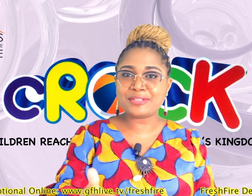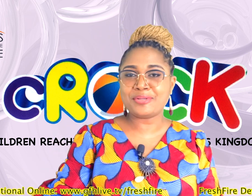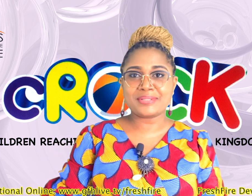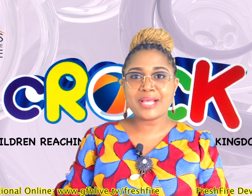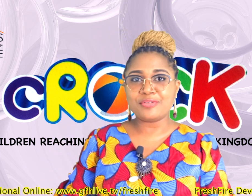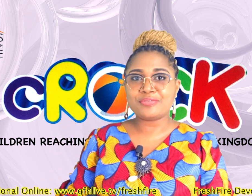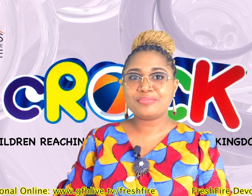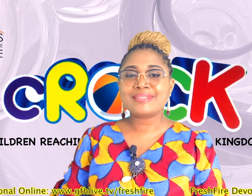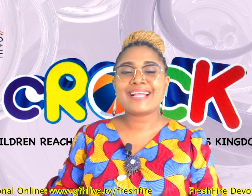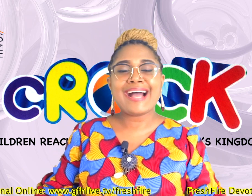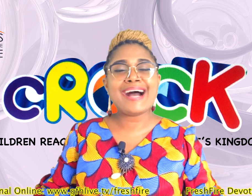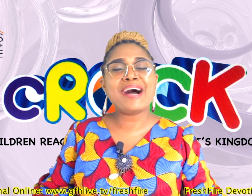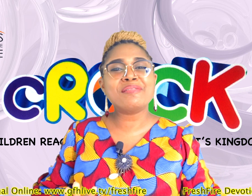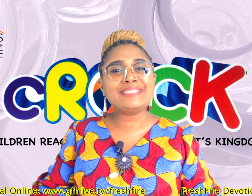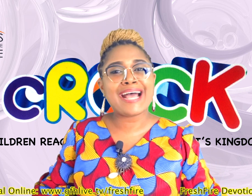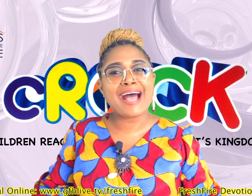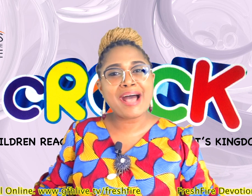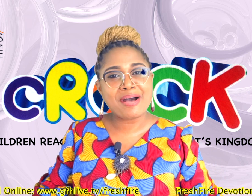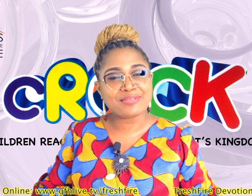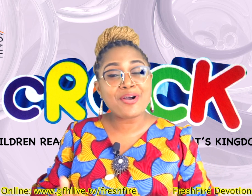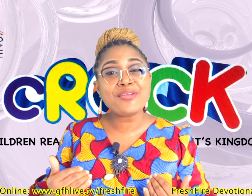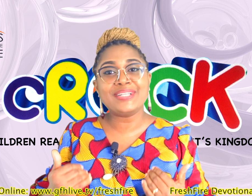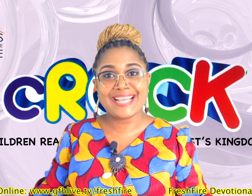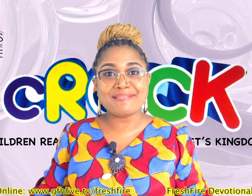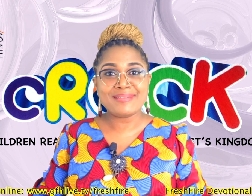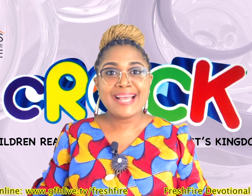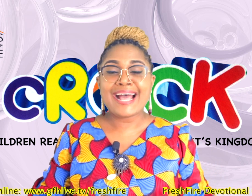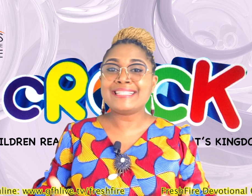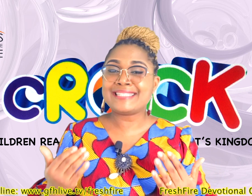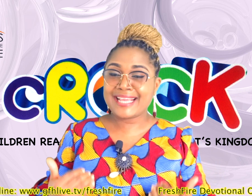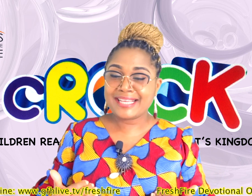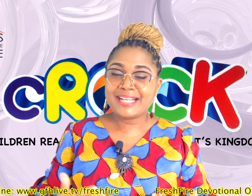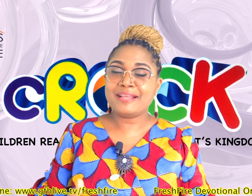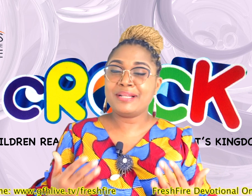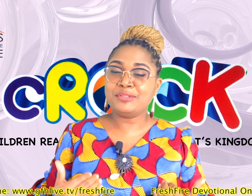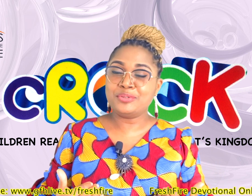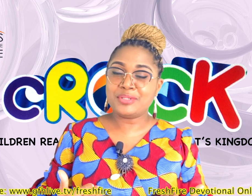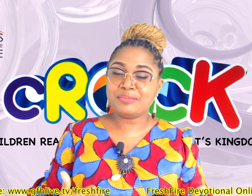to say to yourself, calm down, call your name and say,